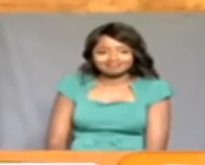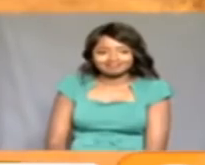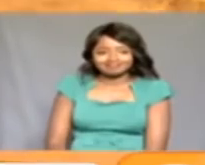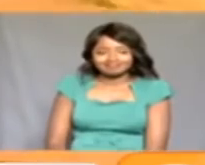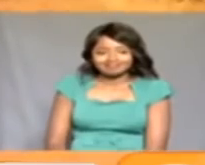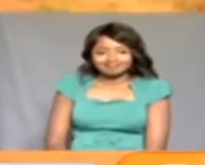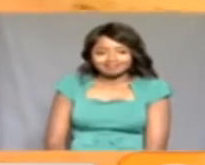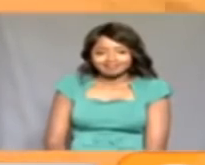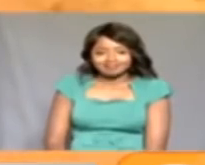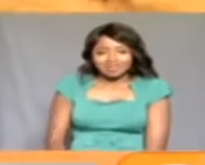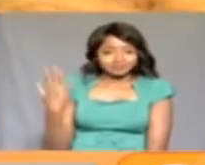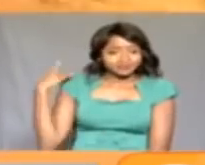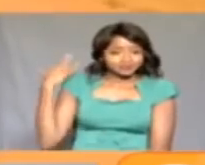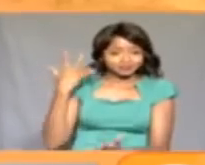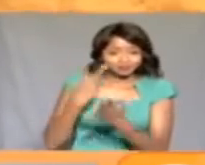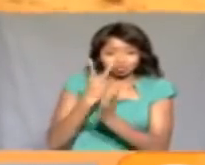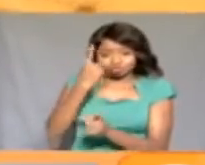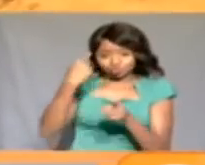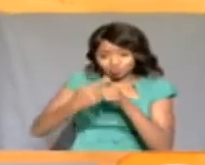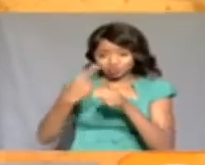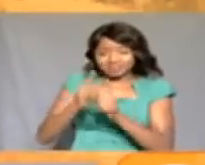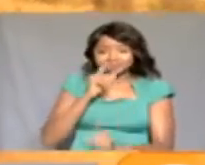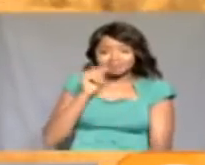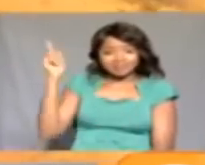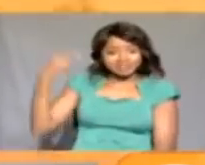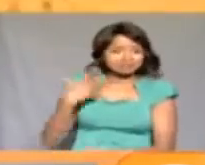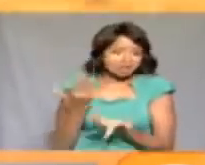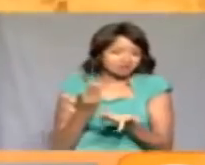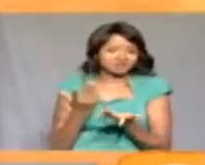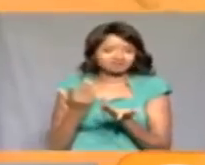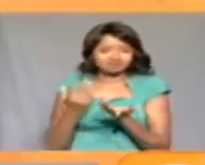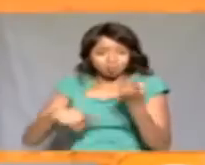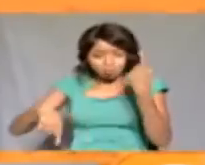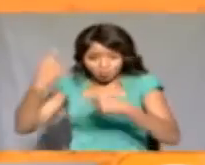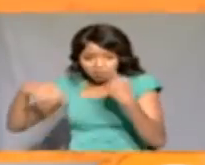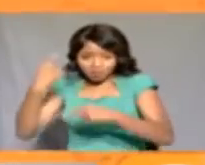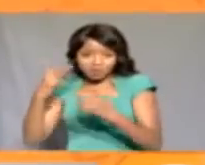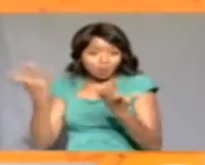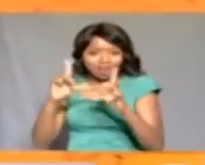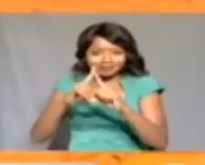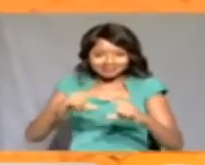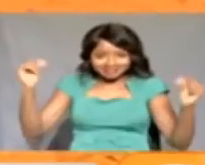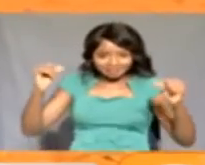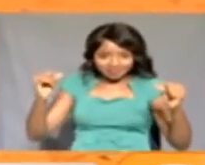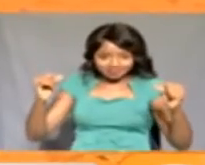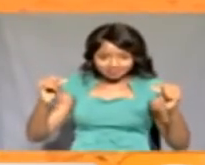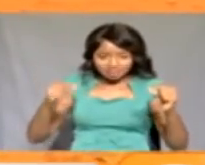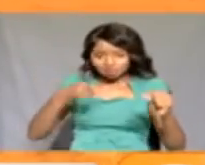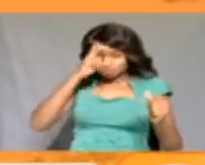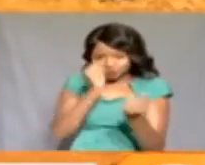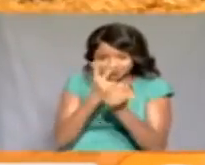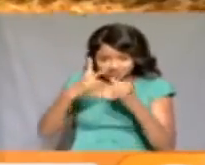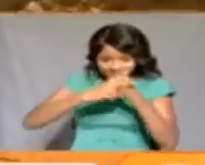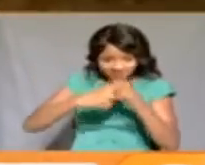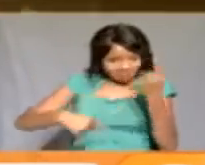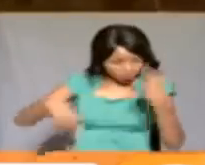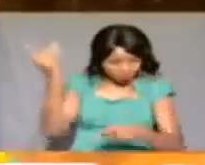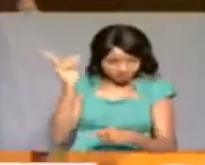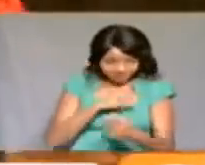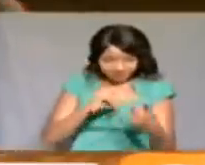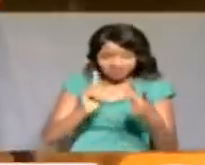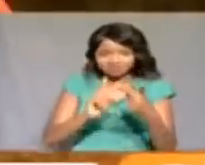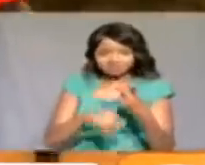In the past 2 years, Kipsang has had good tidings in Japan, winning the Tokyo Marathon in 2017 and the Tokushima Marathon